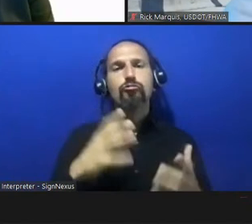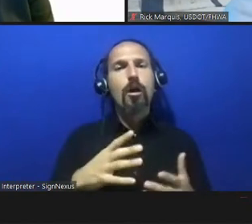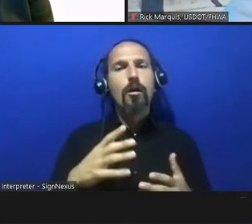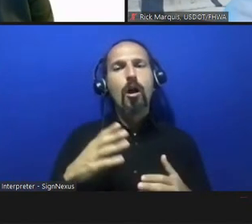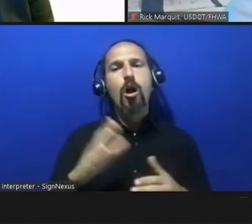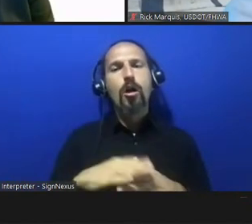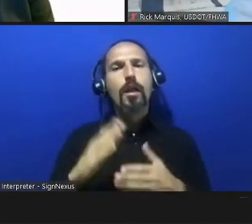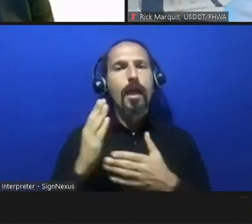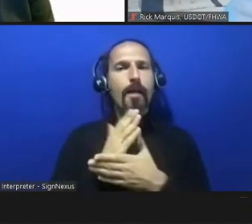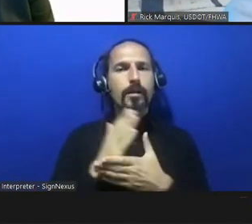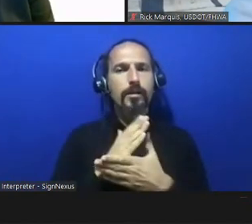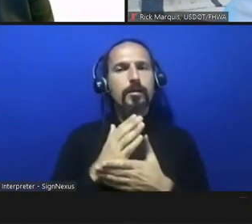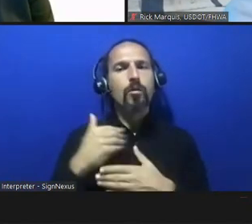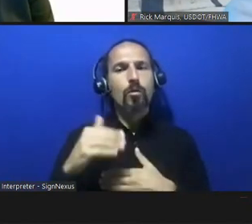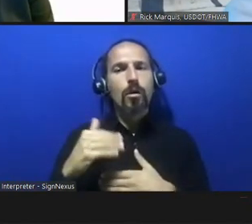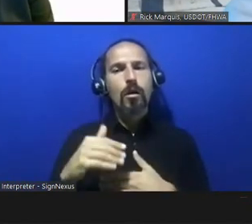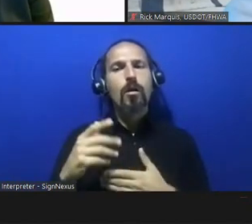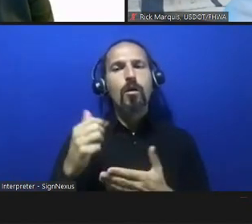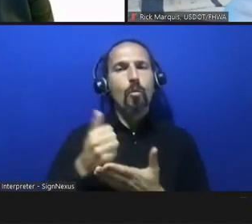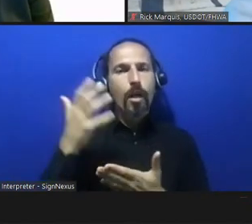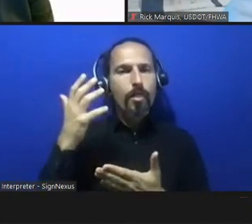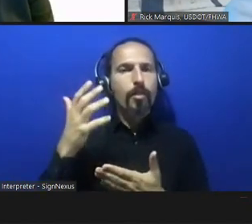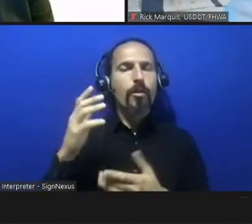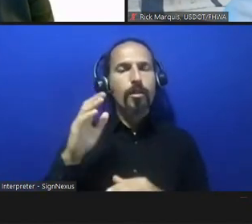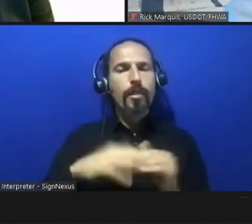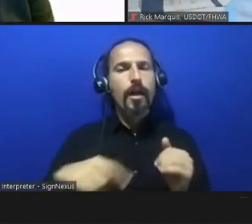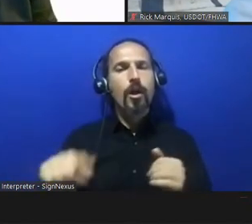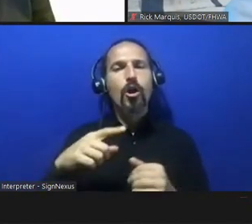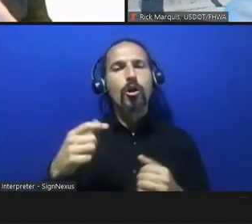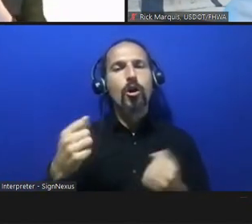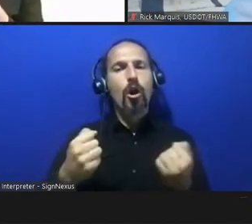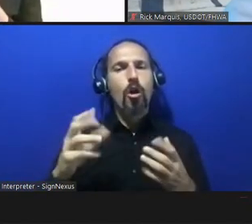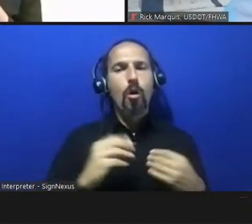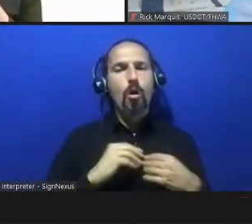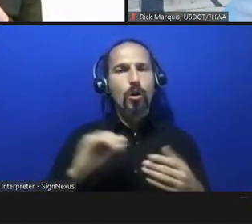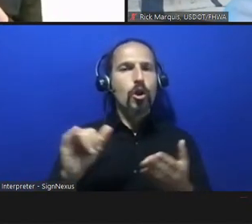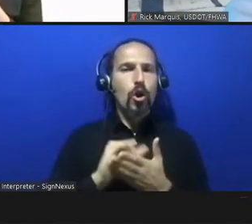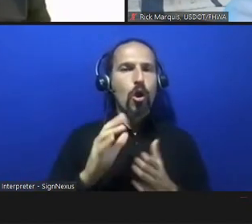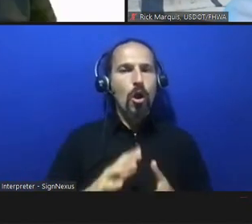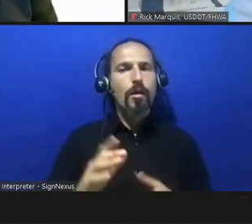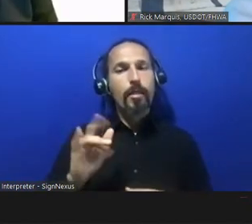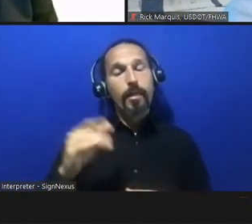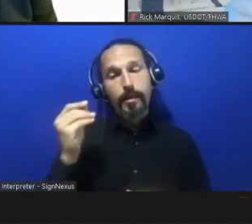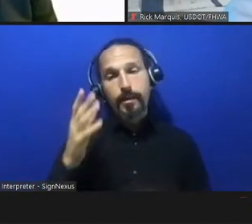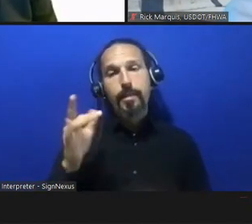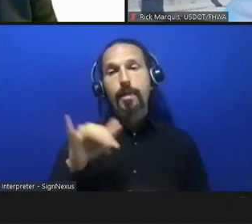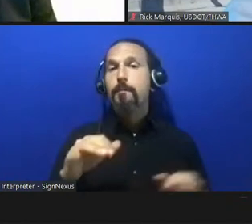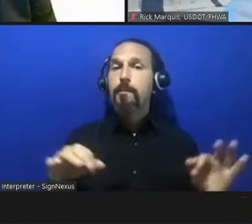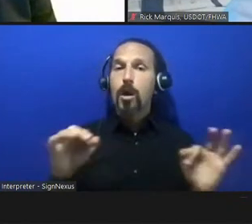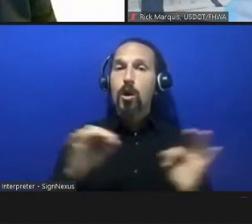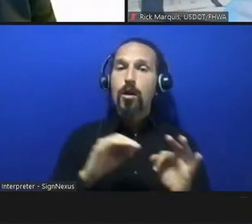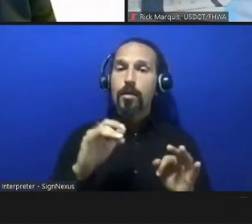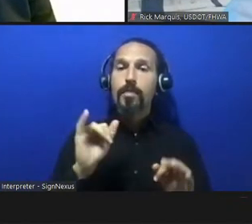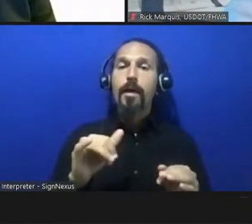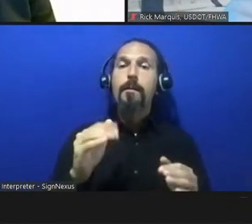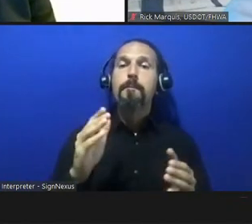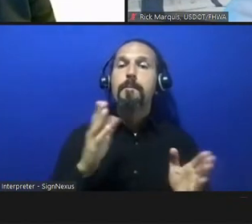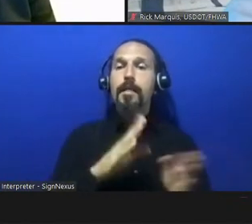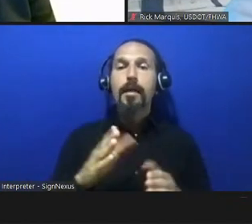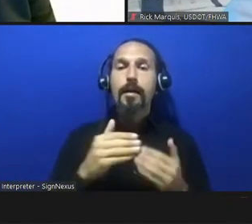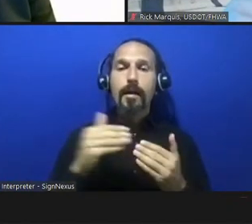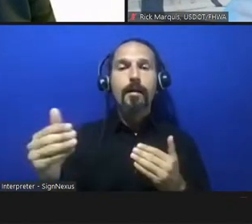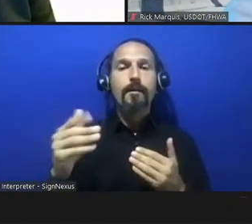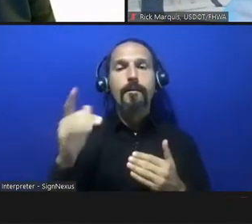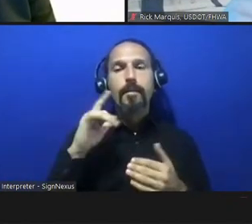average significantly wealthier than other car owning new yorkers for this reason it is crucial that the plan move ahead with the fee